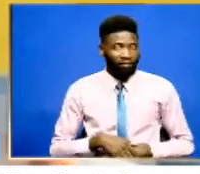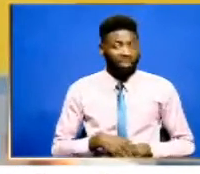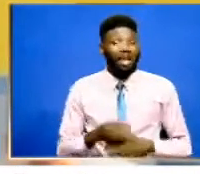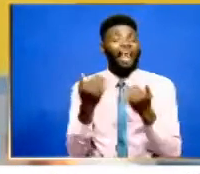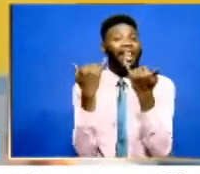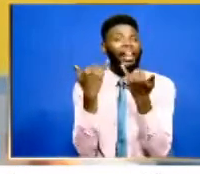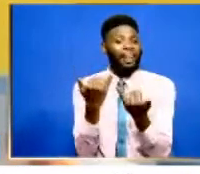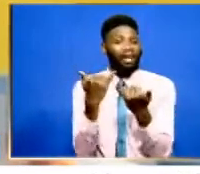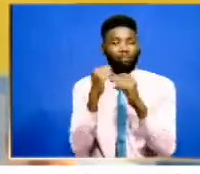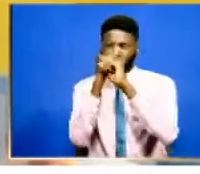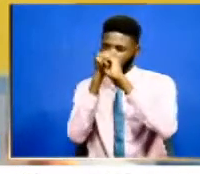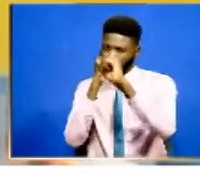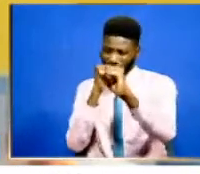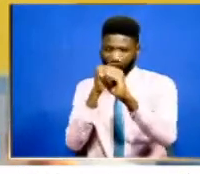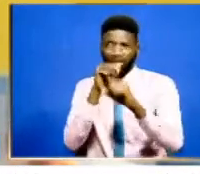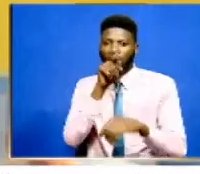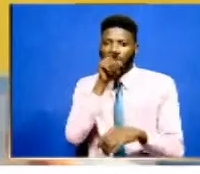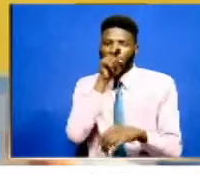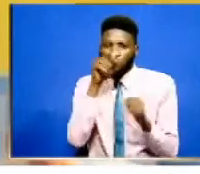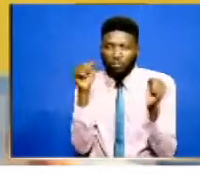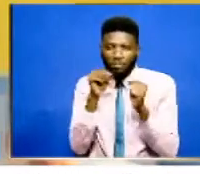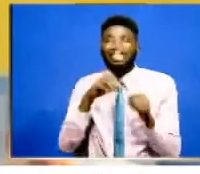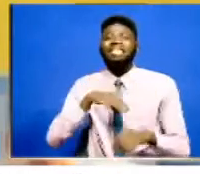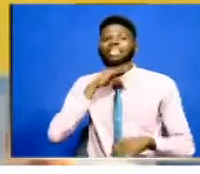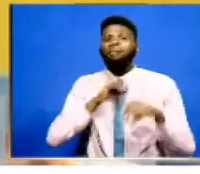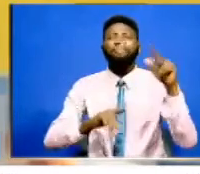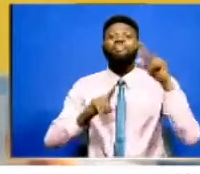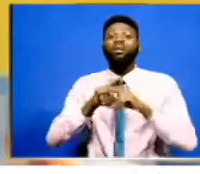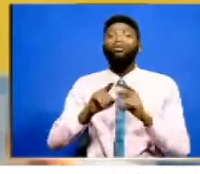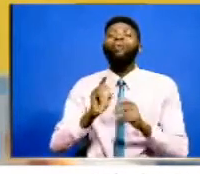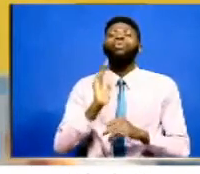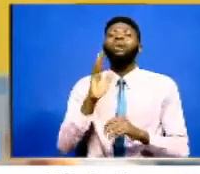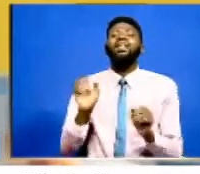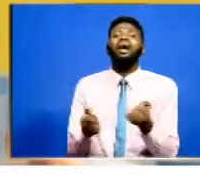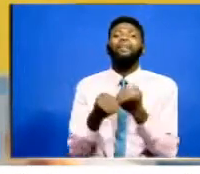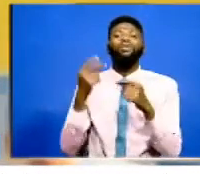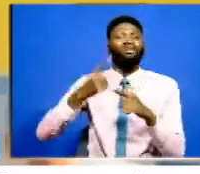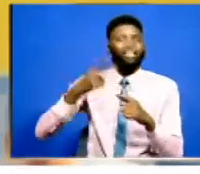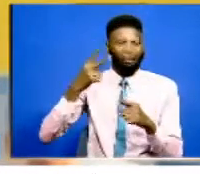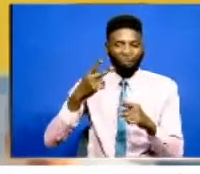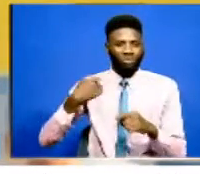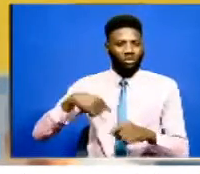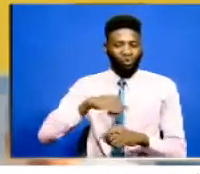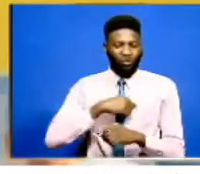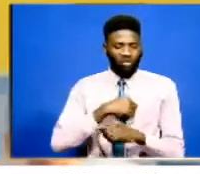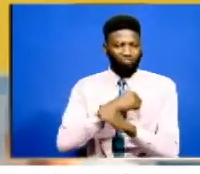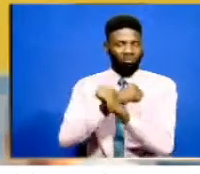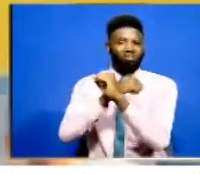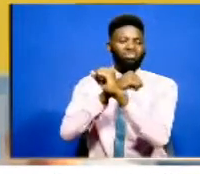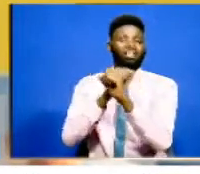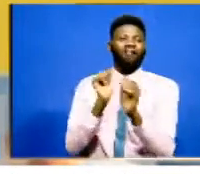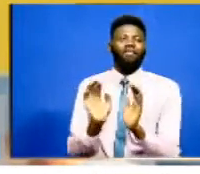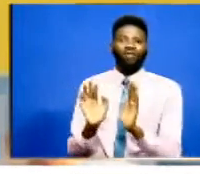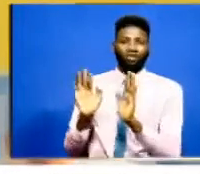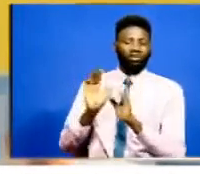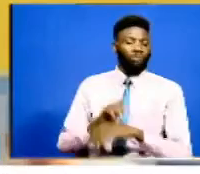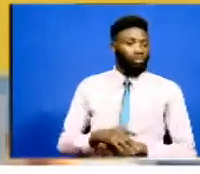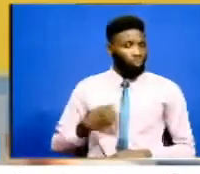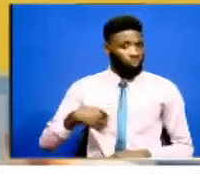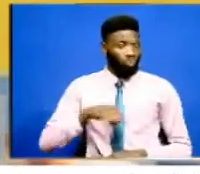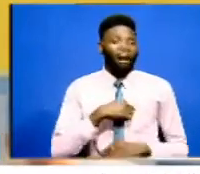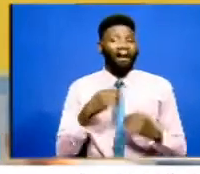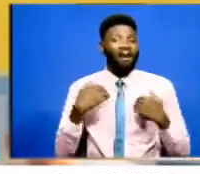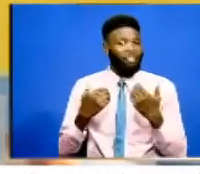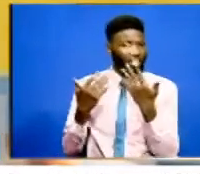was averted. We ensured the continued distribution of insecticide-treated bed nets, the